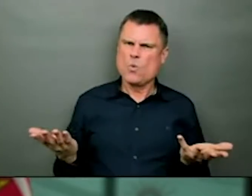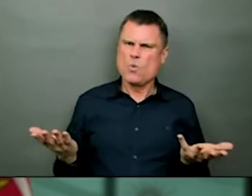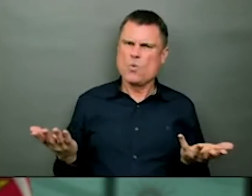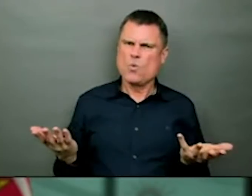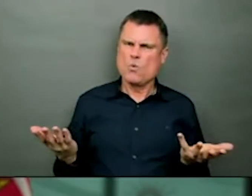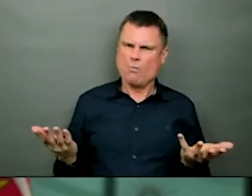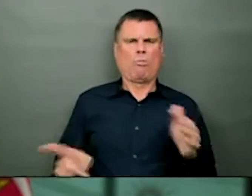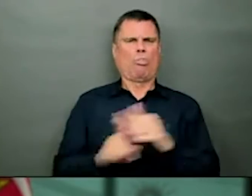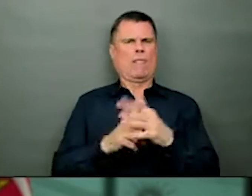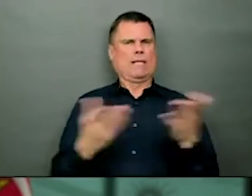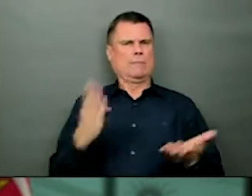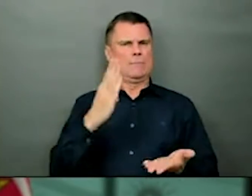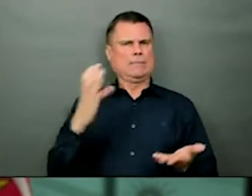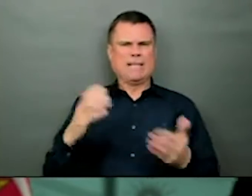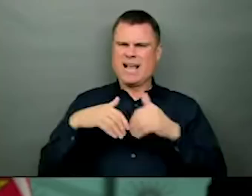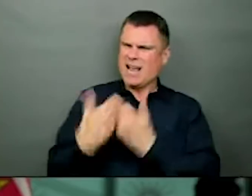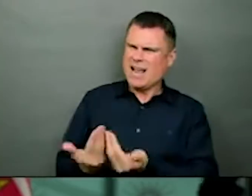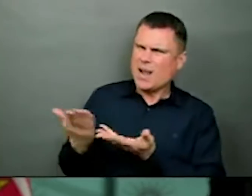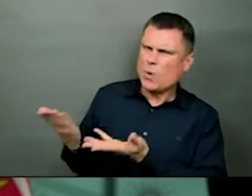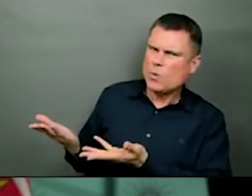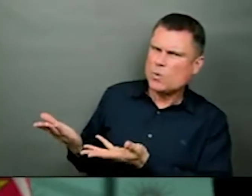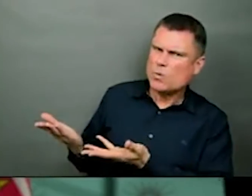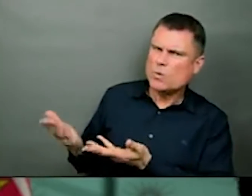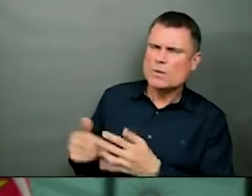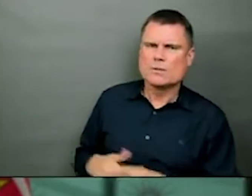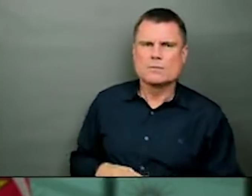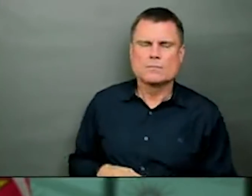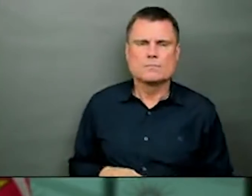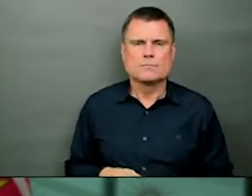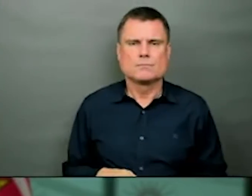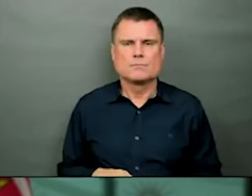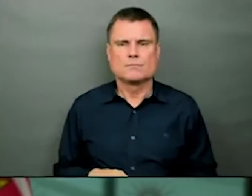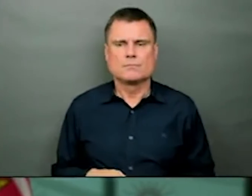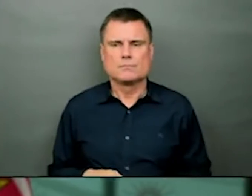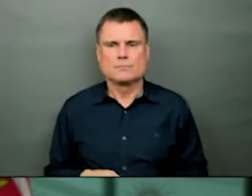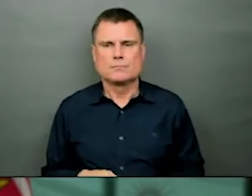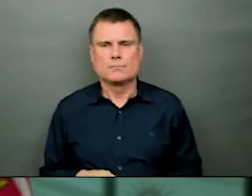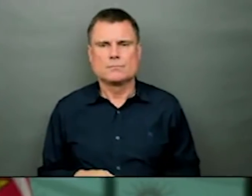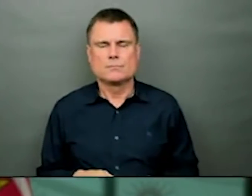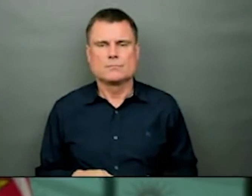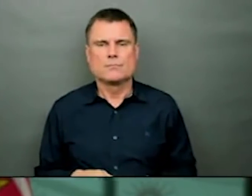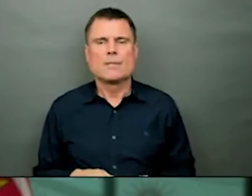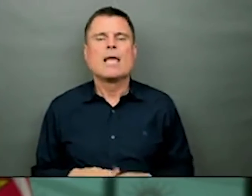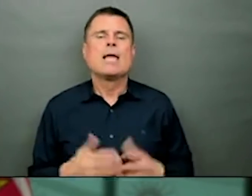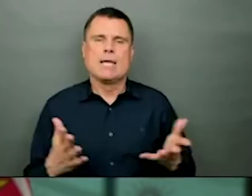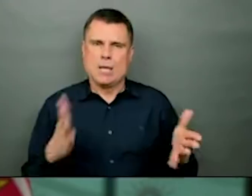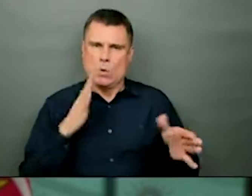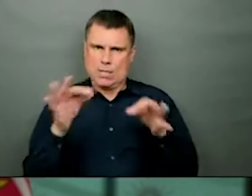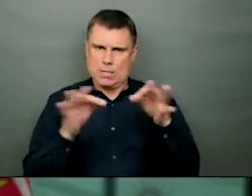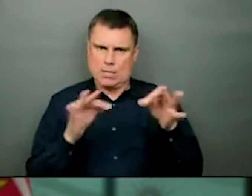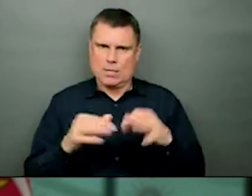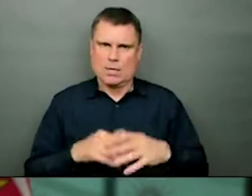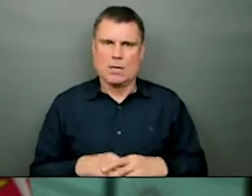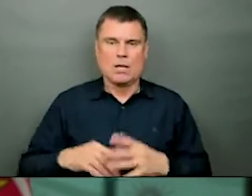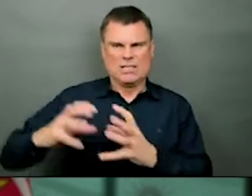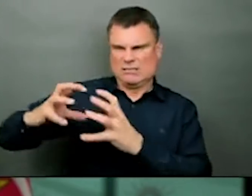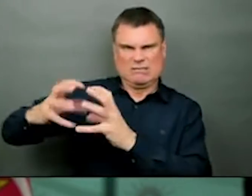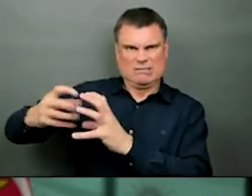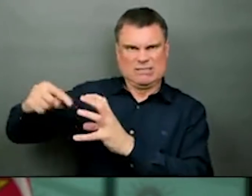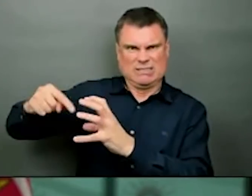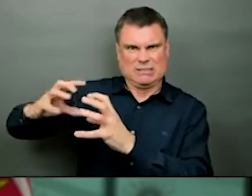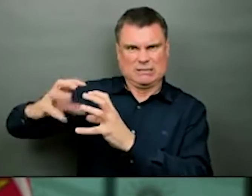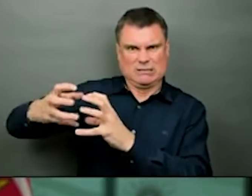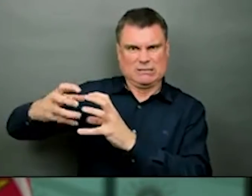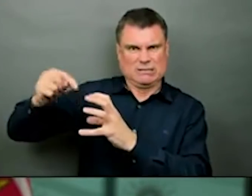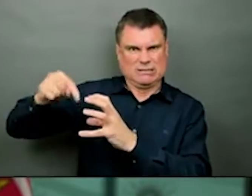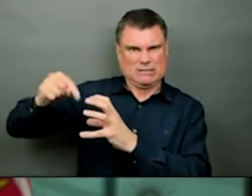these safeguarding processes in place? So a little bit about variants. Variants are, of course,